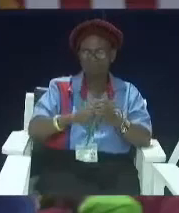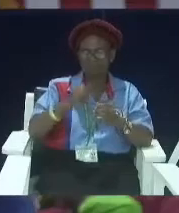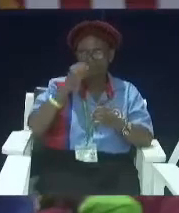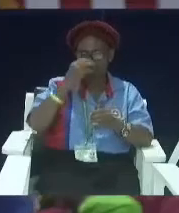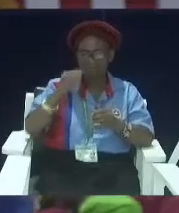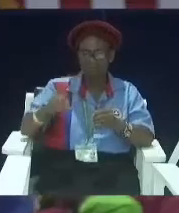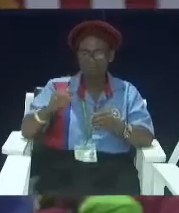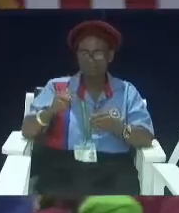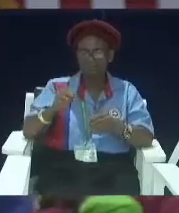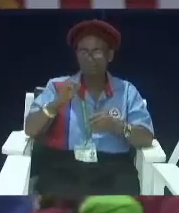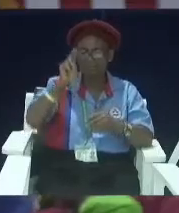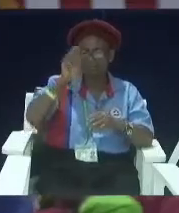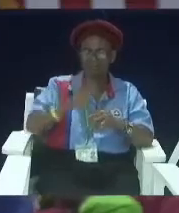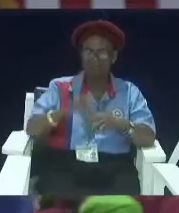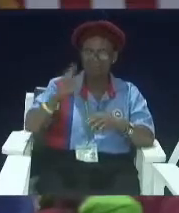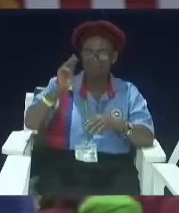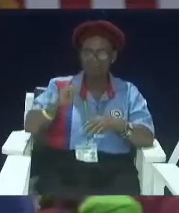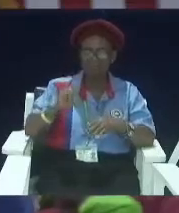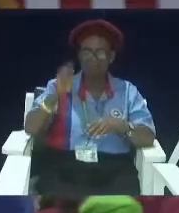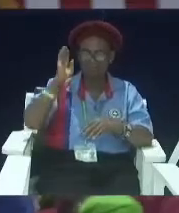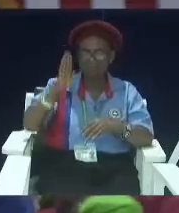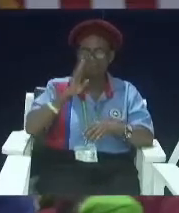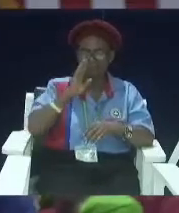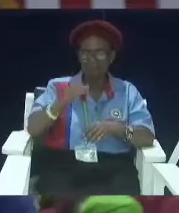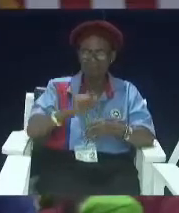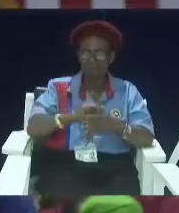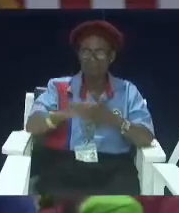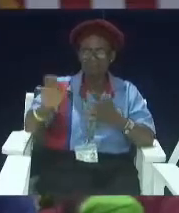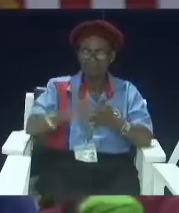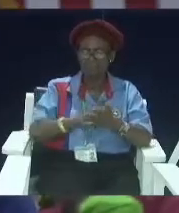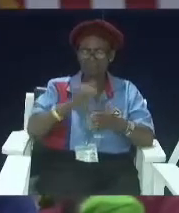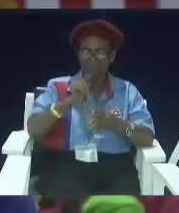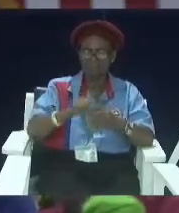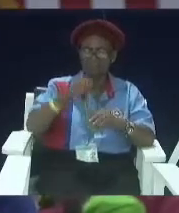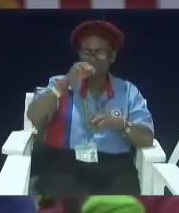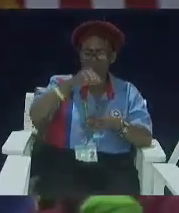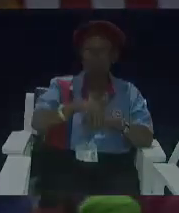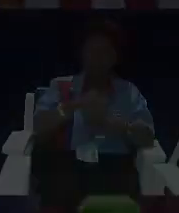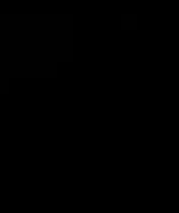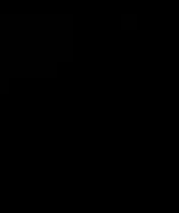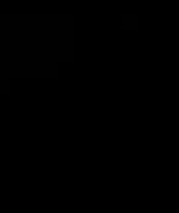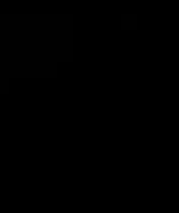Thank you, Father. In Jesus' mighty name, we have prayed.